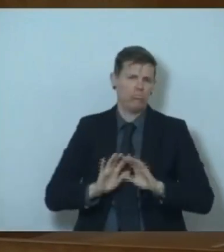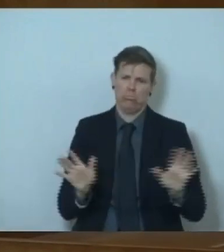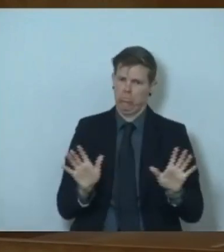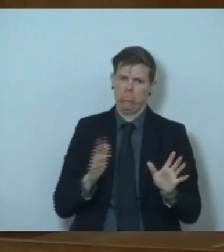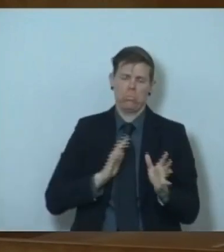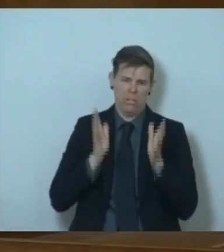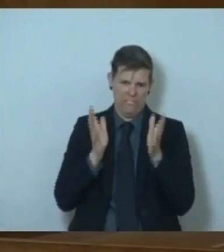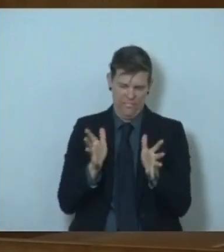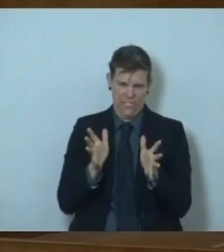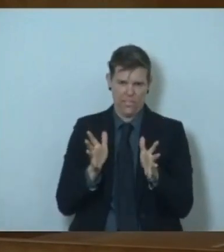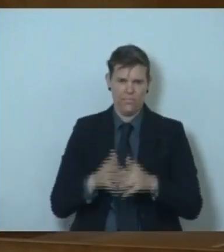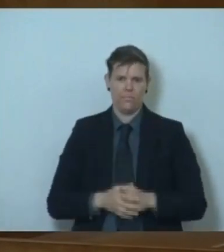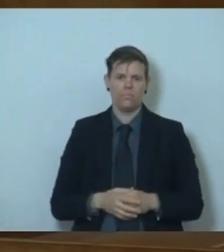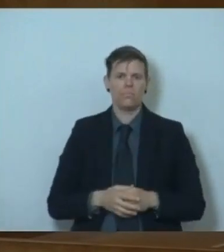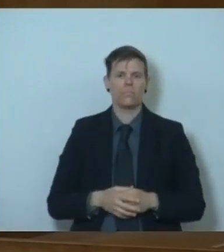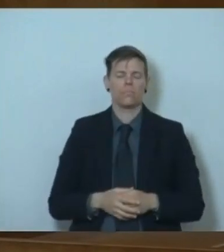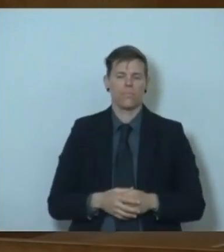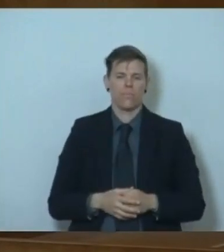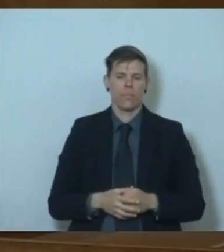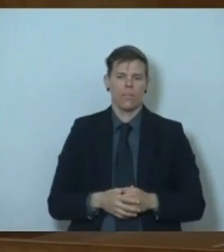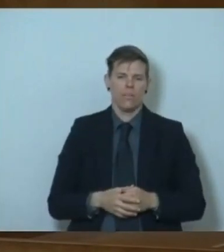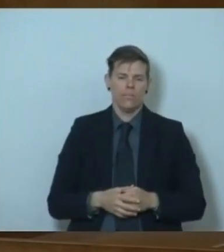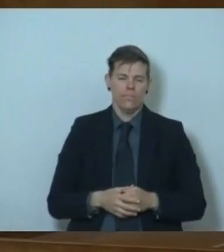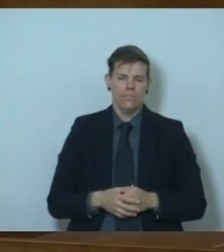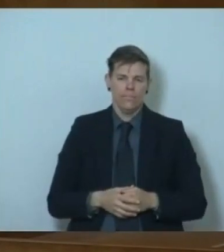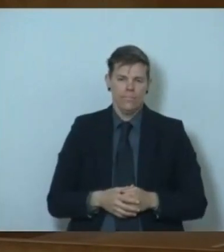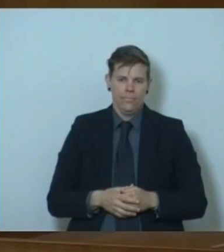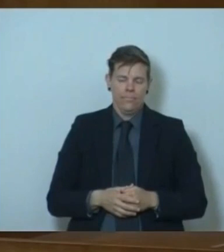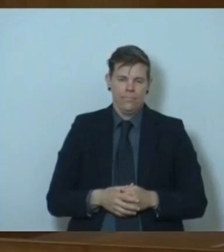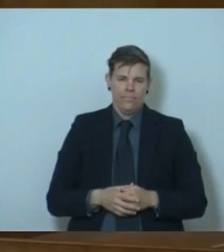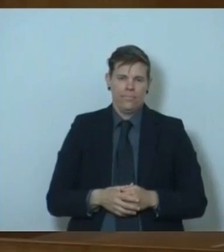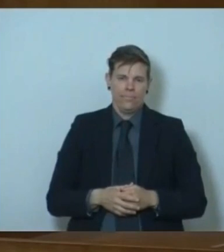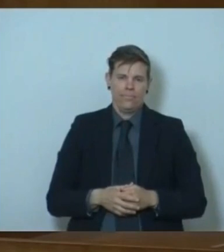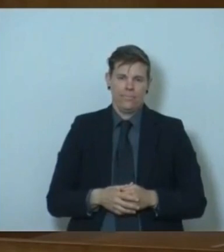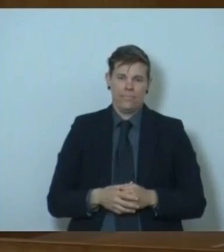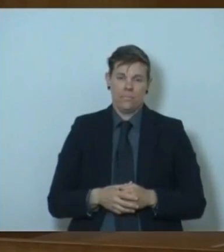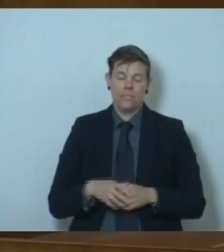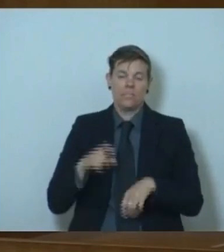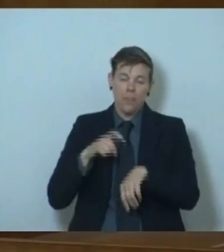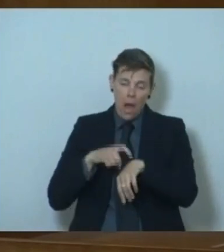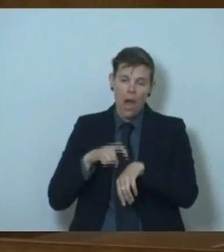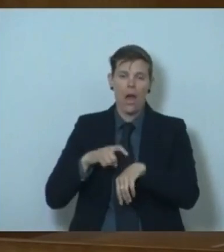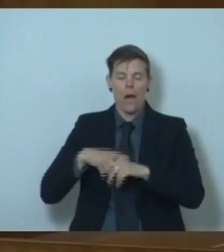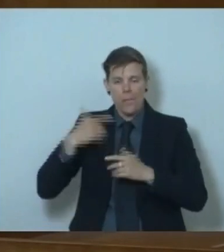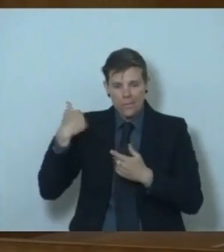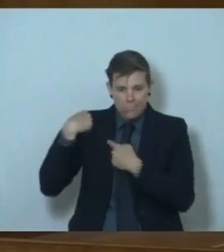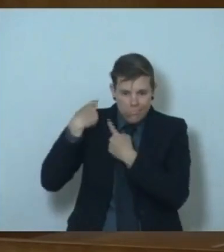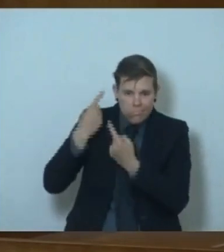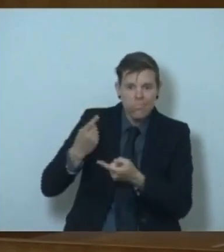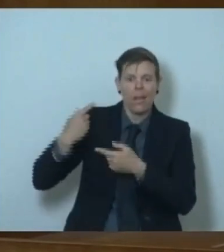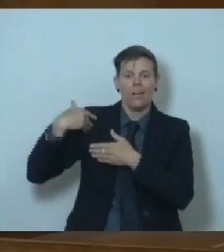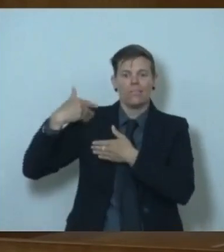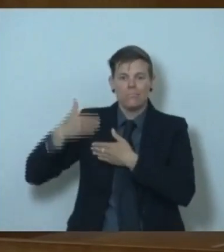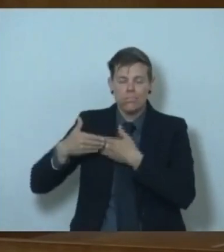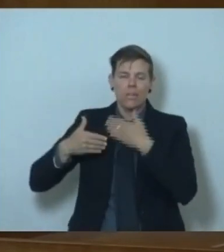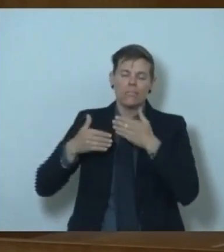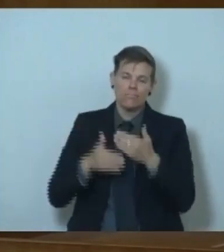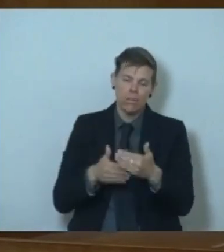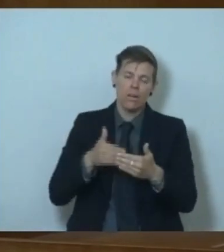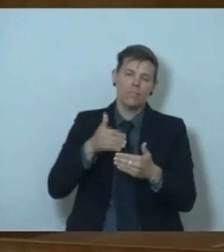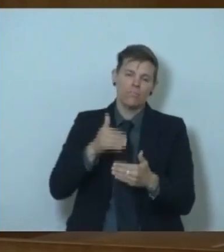think it's likely that over time, if people have Office of